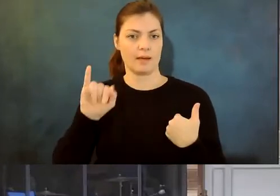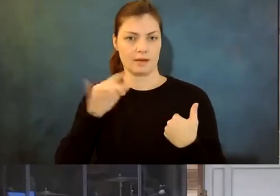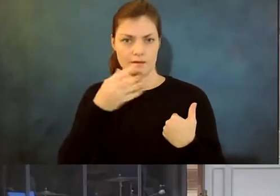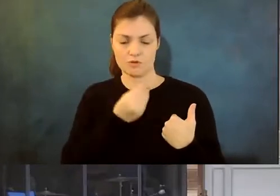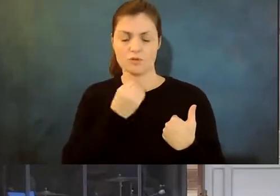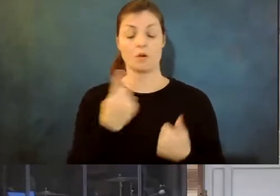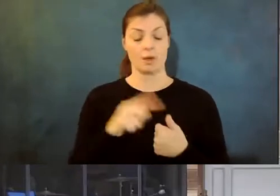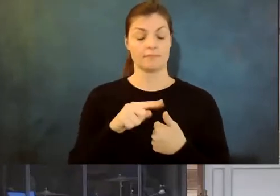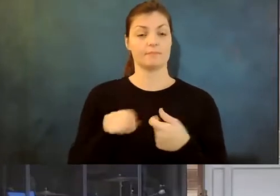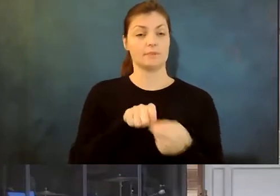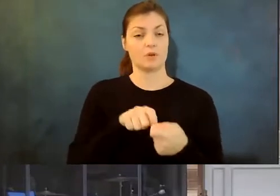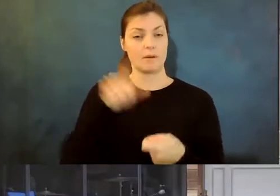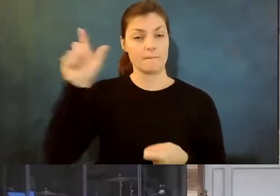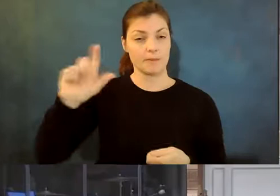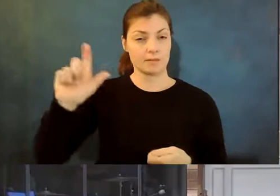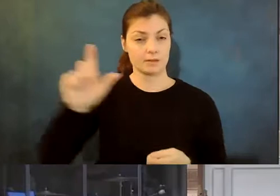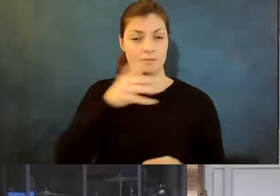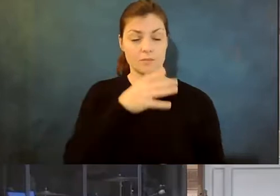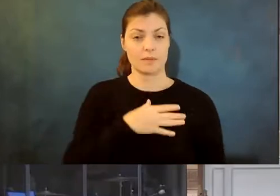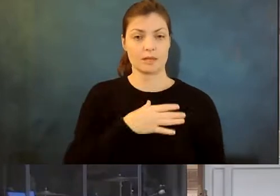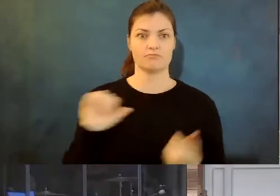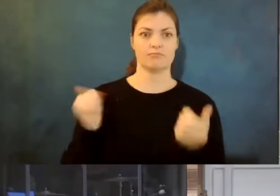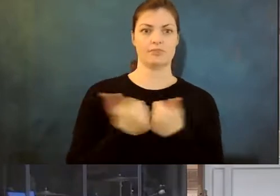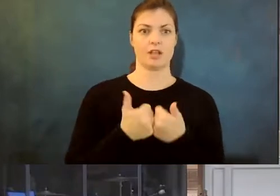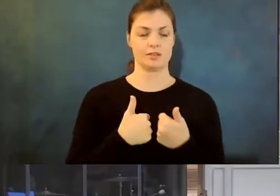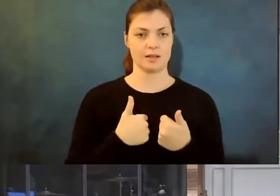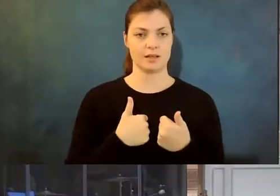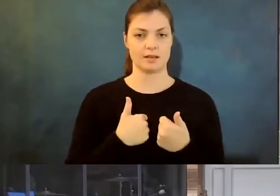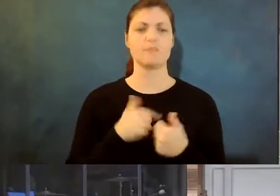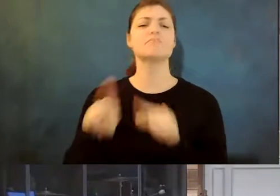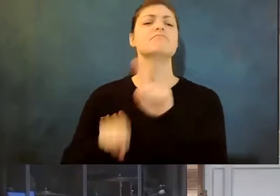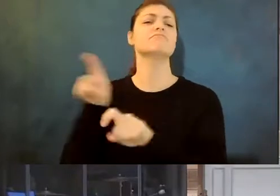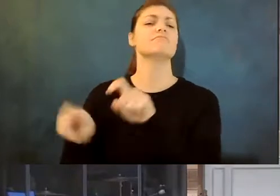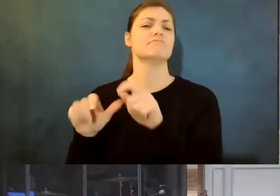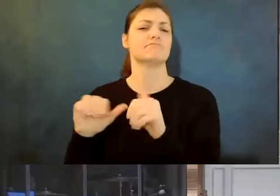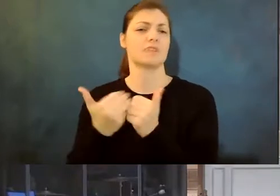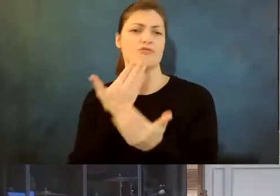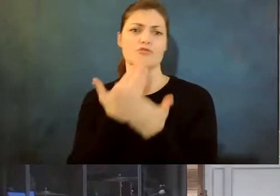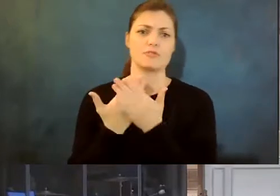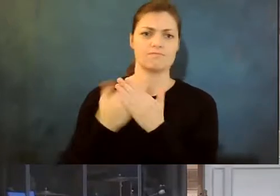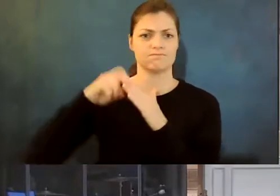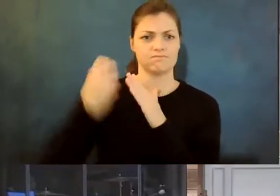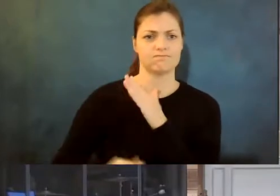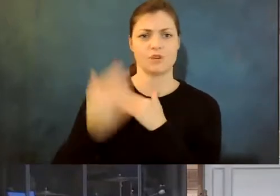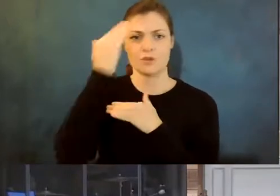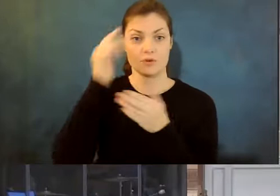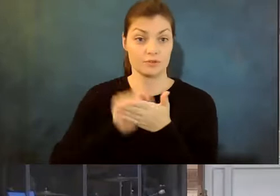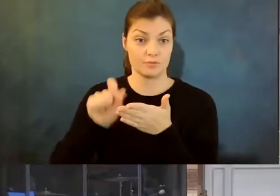woman, she would often challenge me in how well I knew Scripture. Because they know their